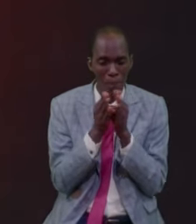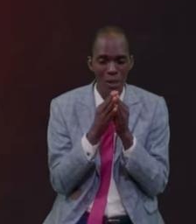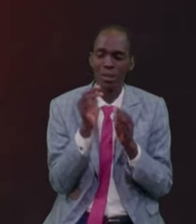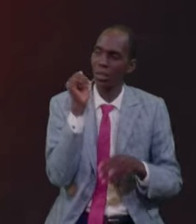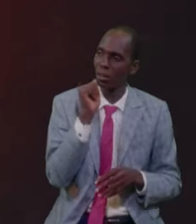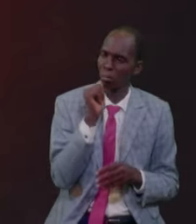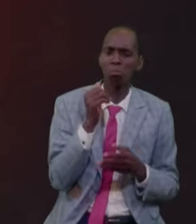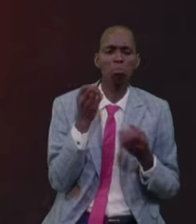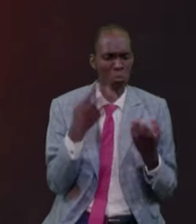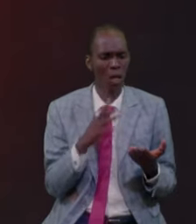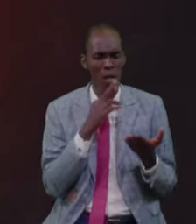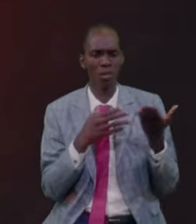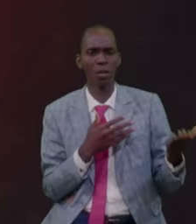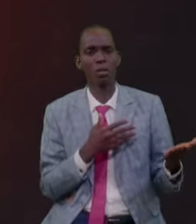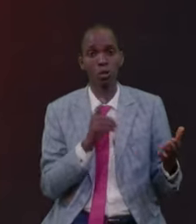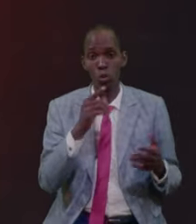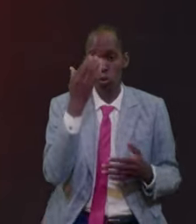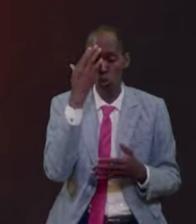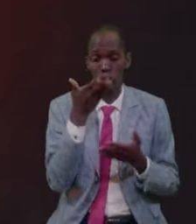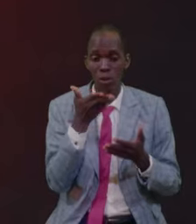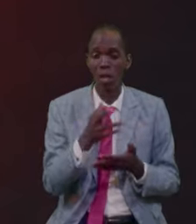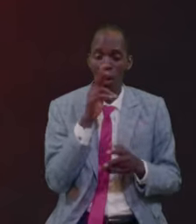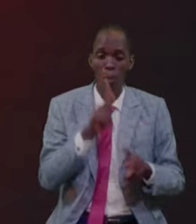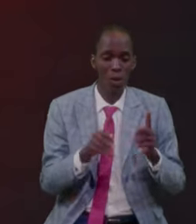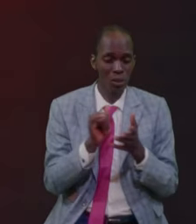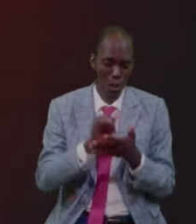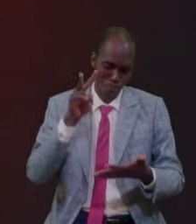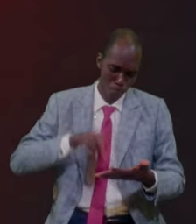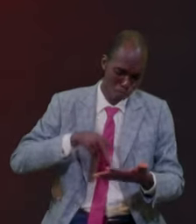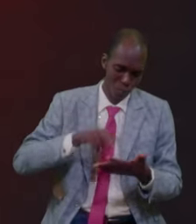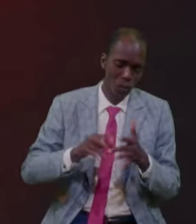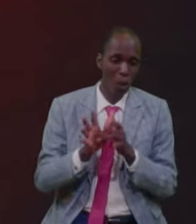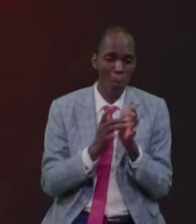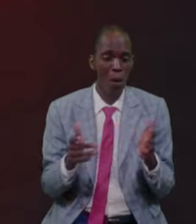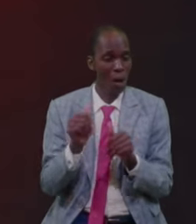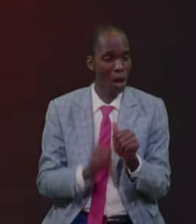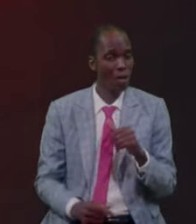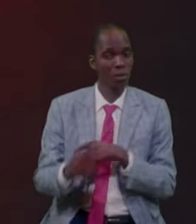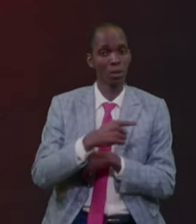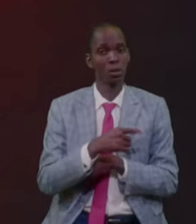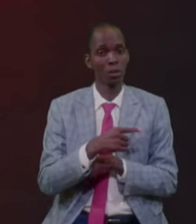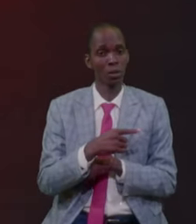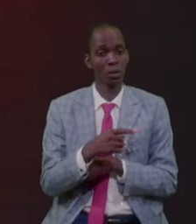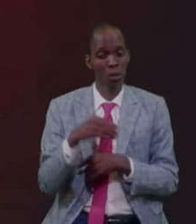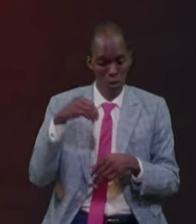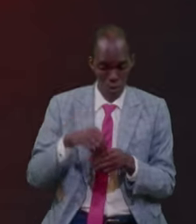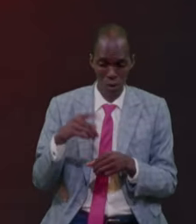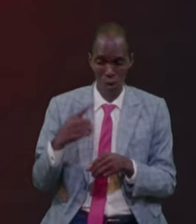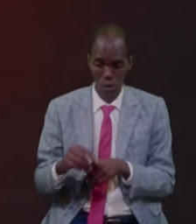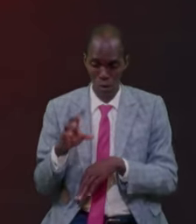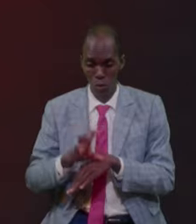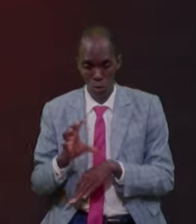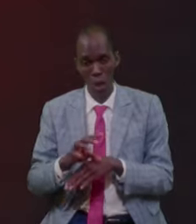are. Do you know the people that study the Bible every day? I mean, in the church